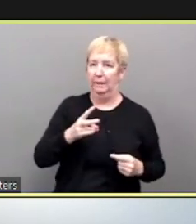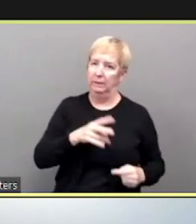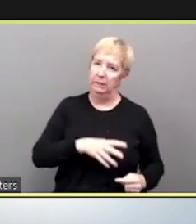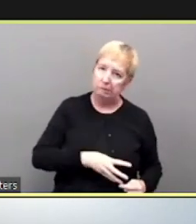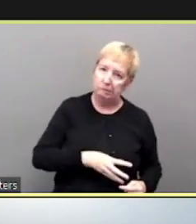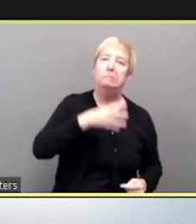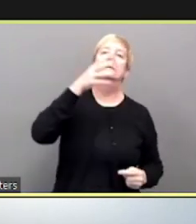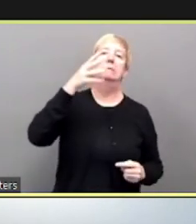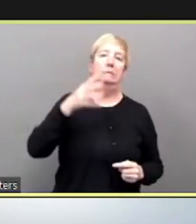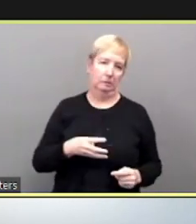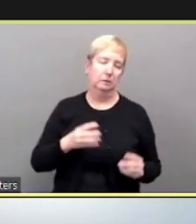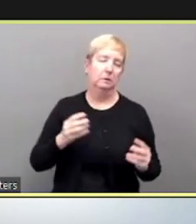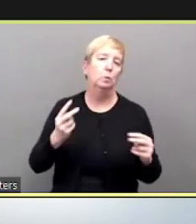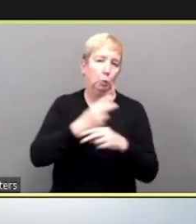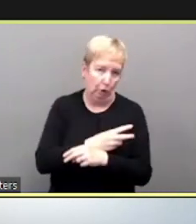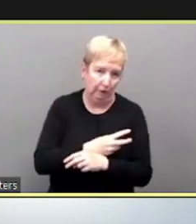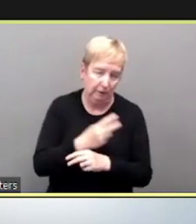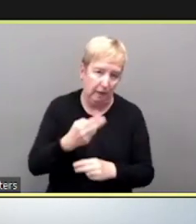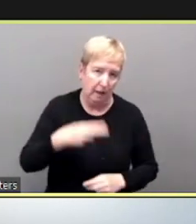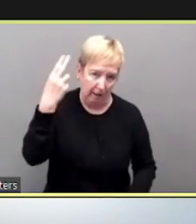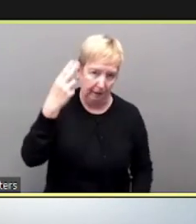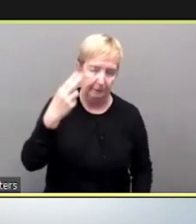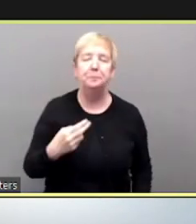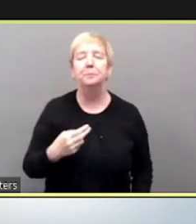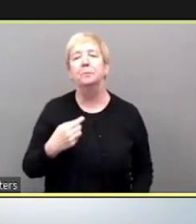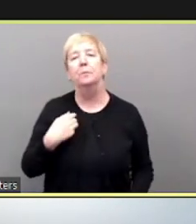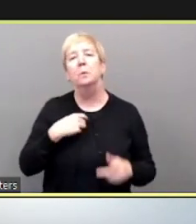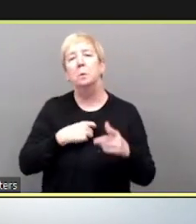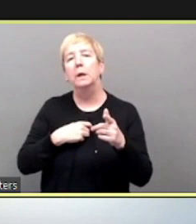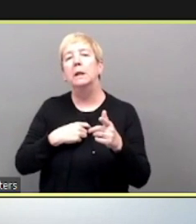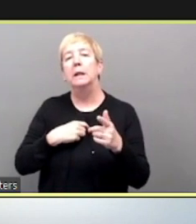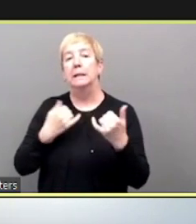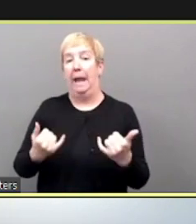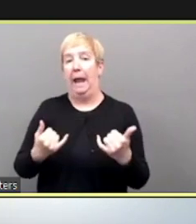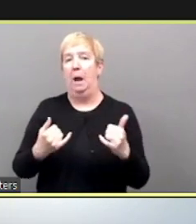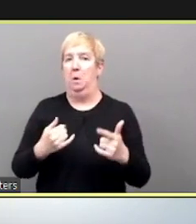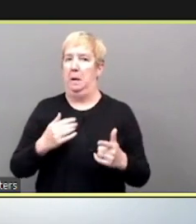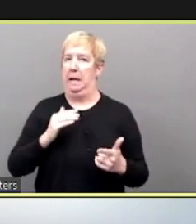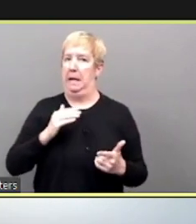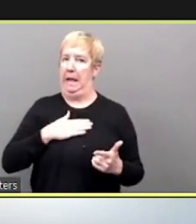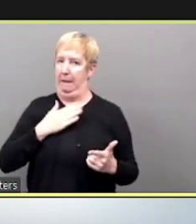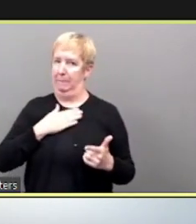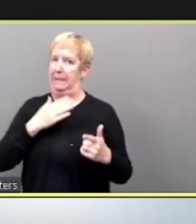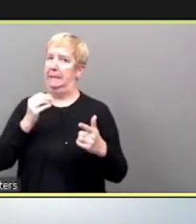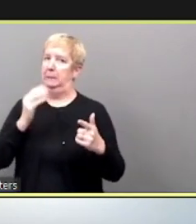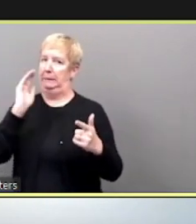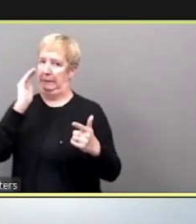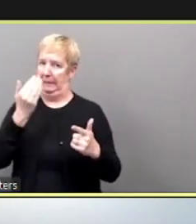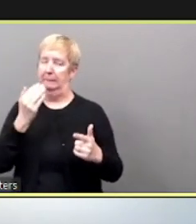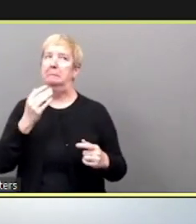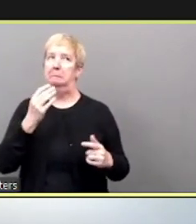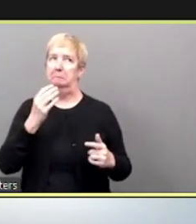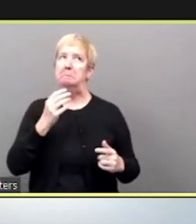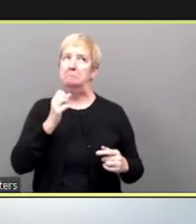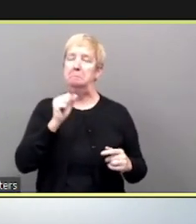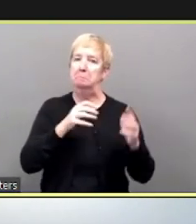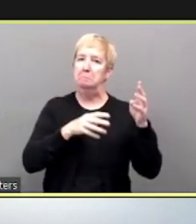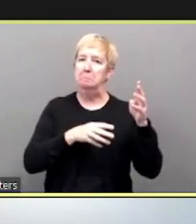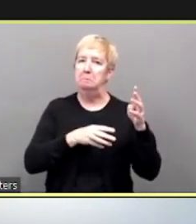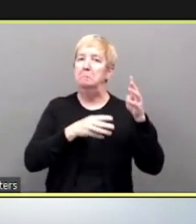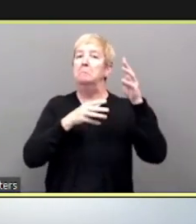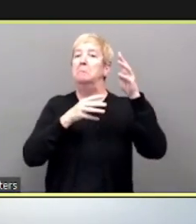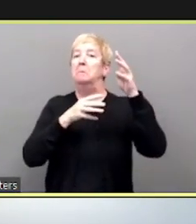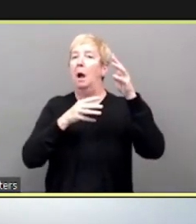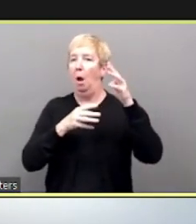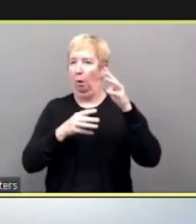17-year-old age band, and we're happy to see that this does appear to be trending downwards. On the right-hand